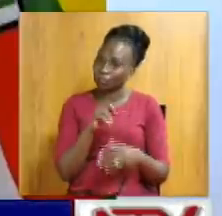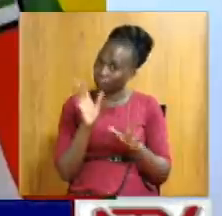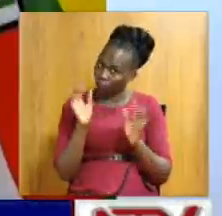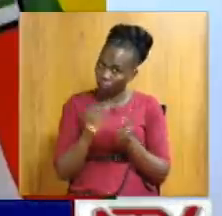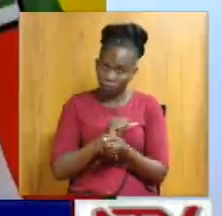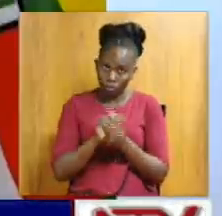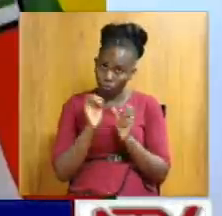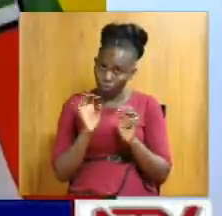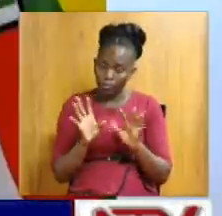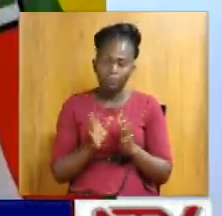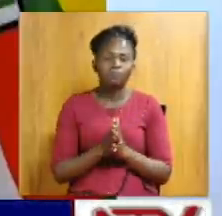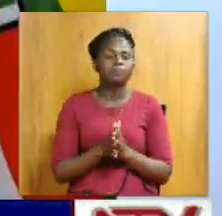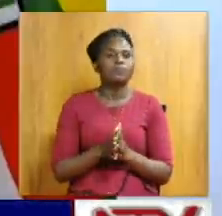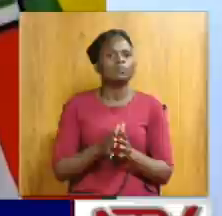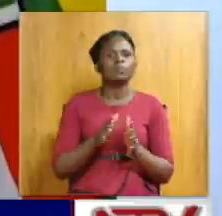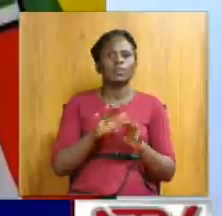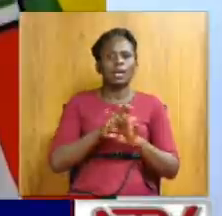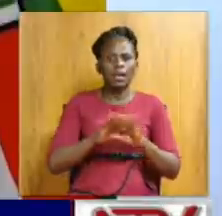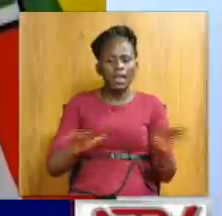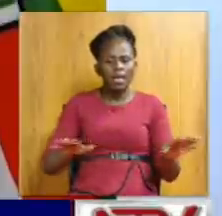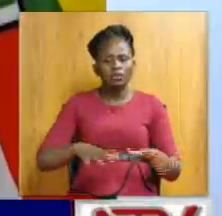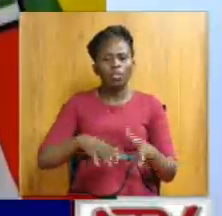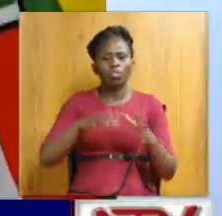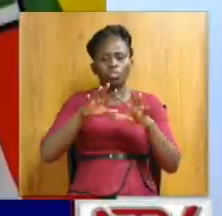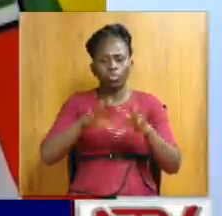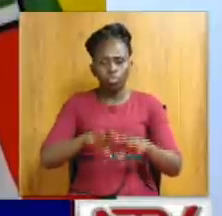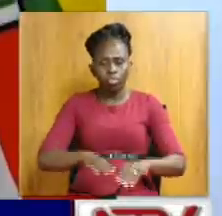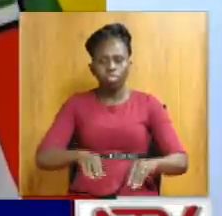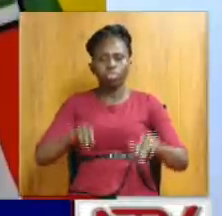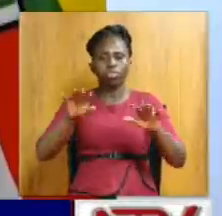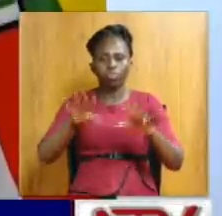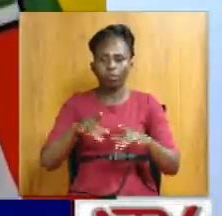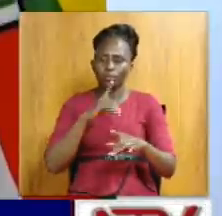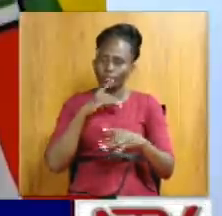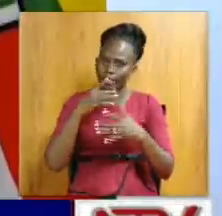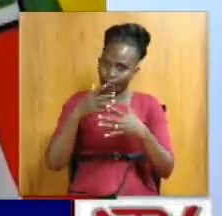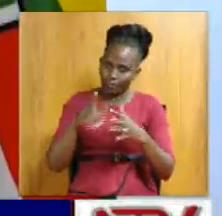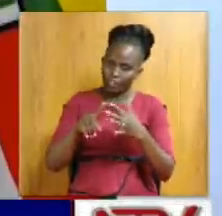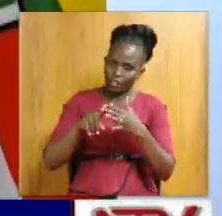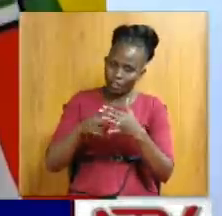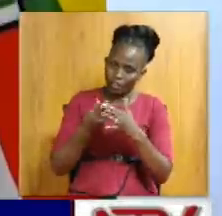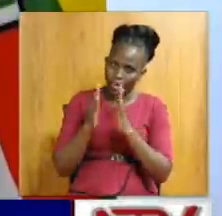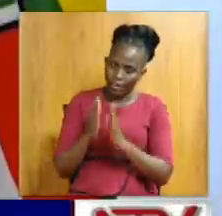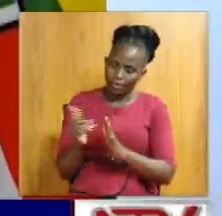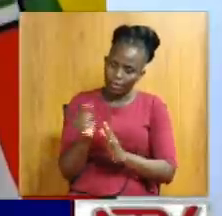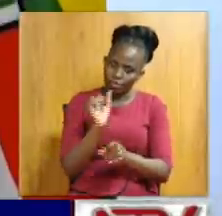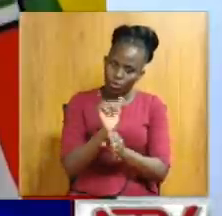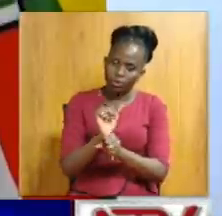The floating islands were removed by the engineers from the Ministry of Works and UPDF.